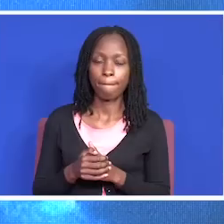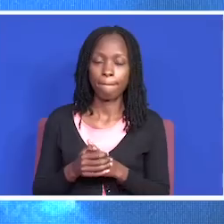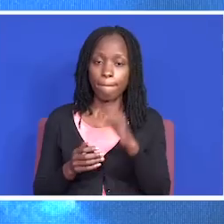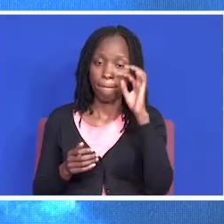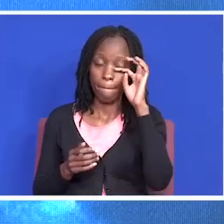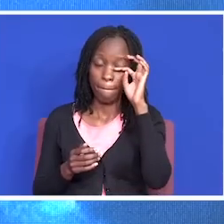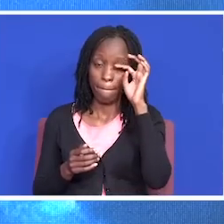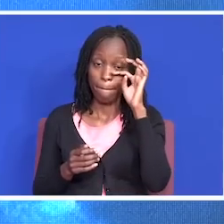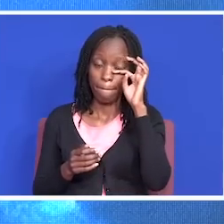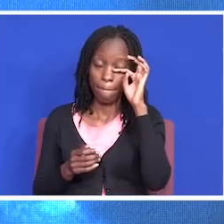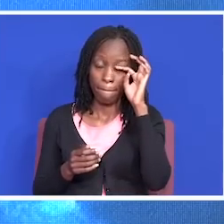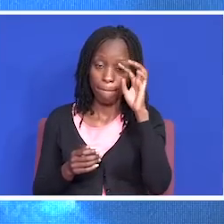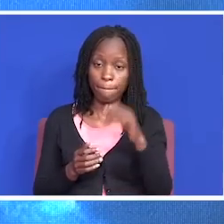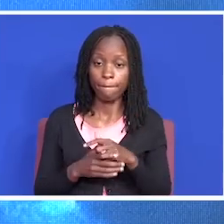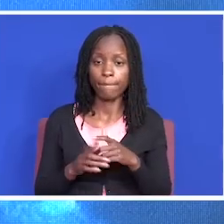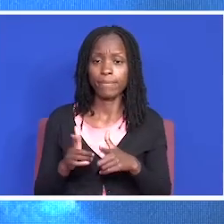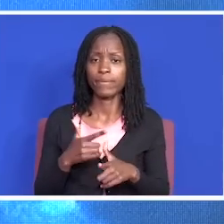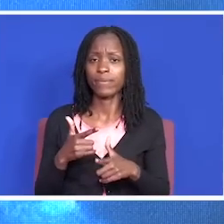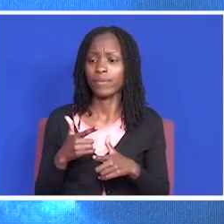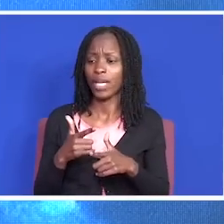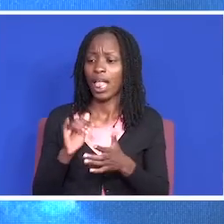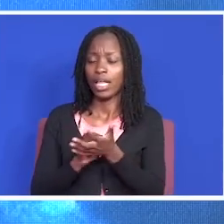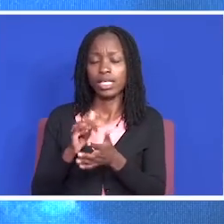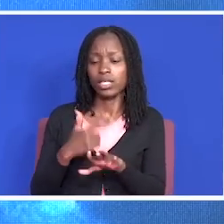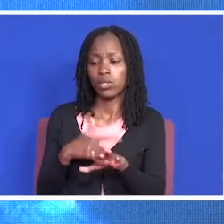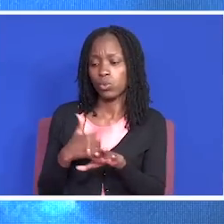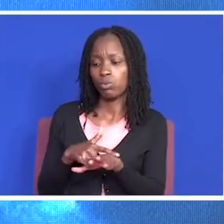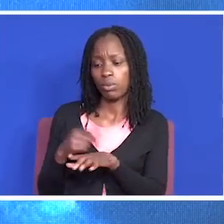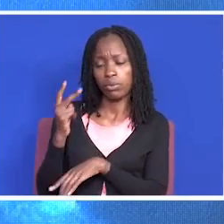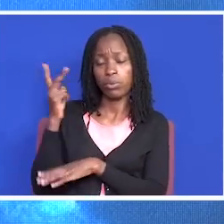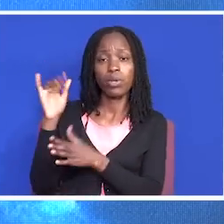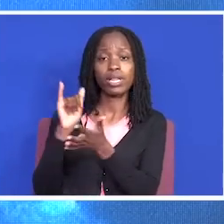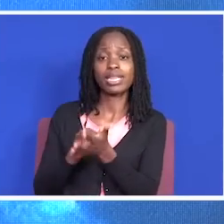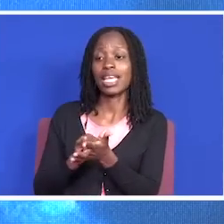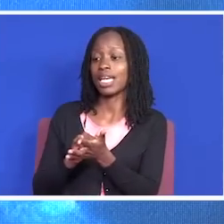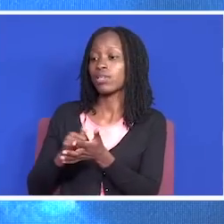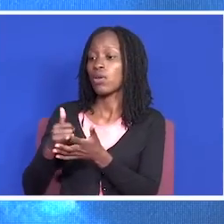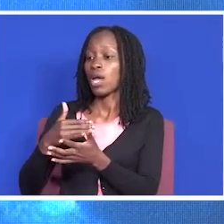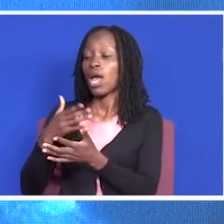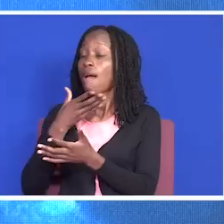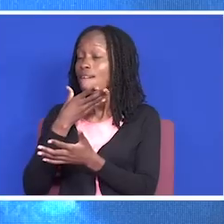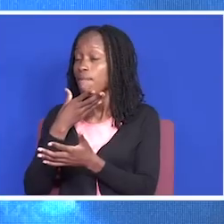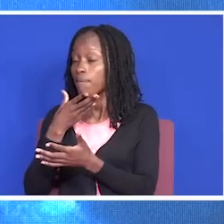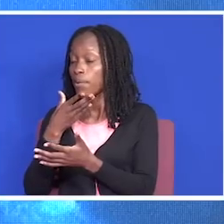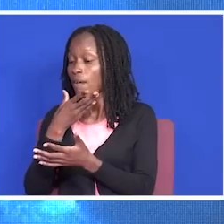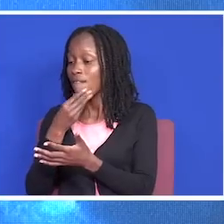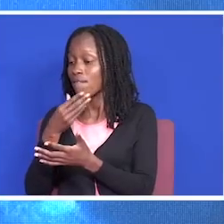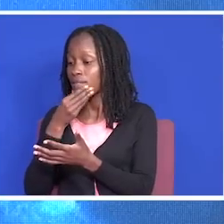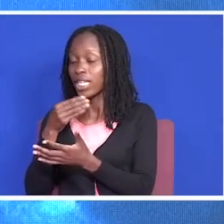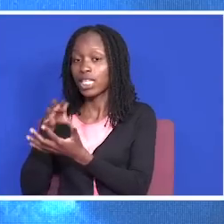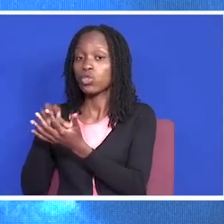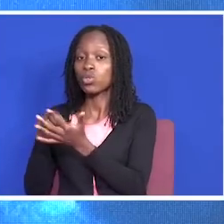And so it was realized we have a crisis. So can you see then how important this topic